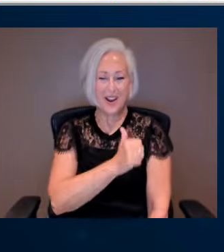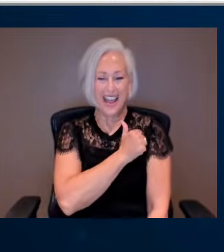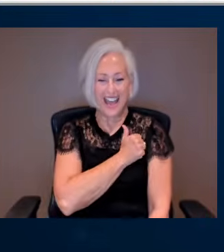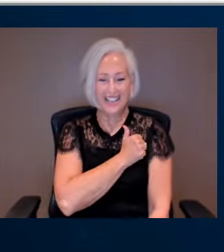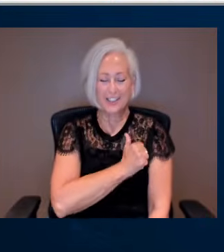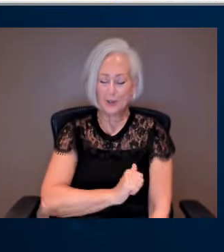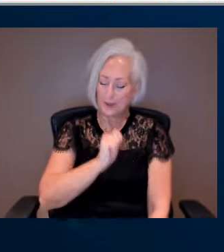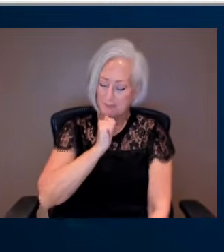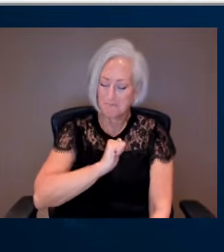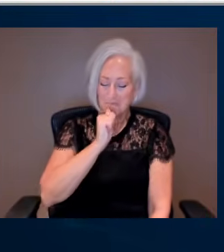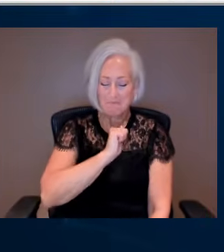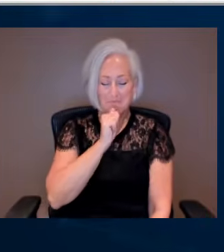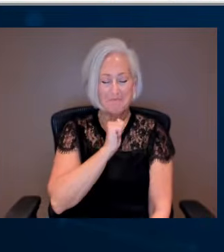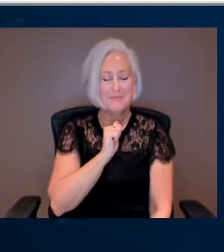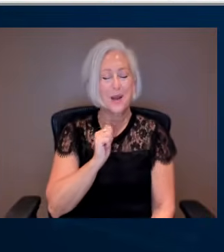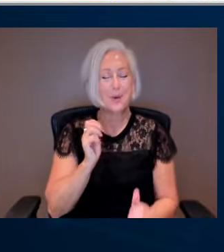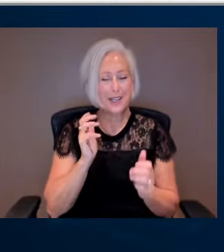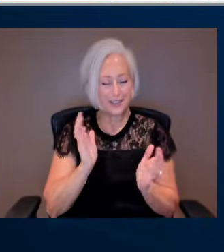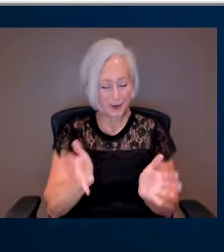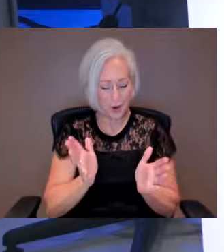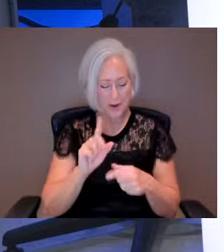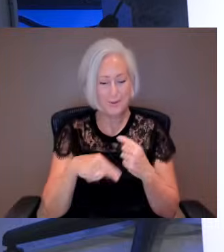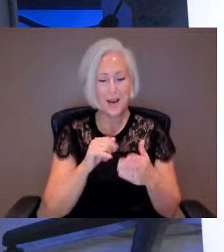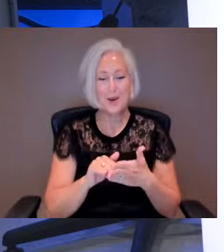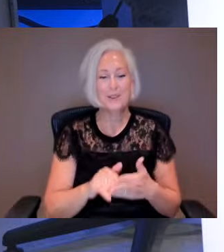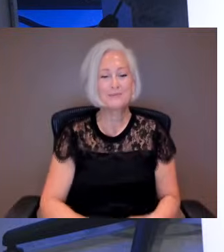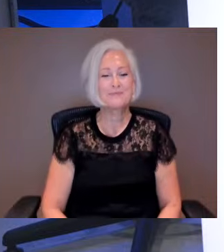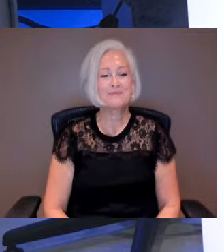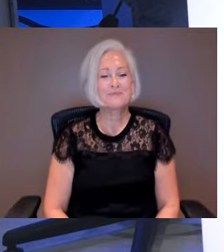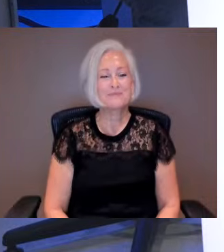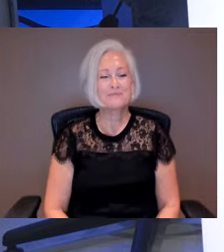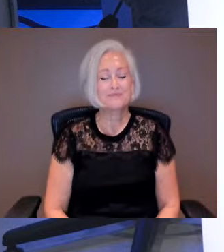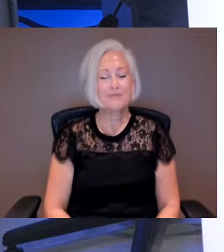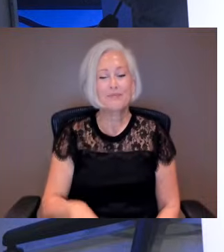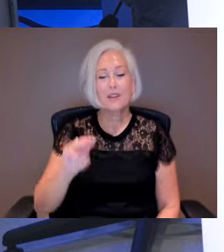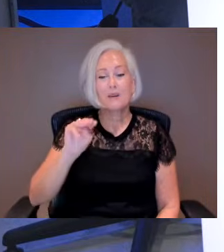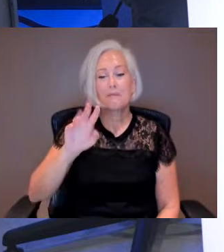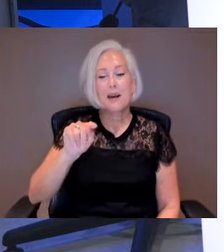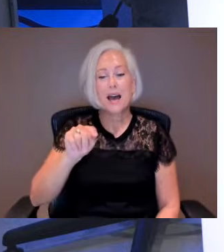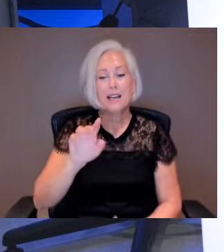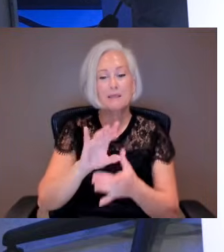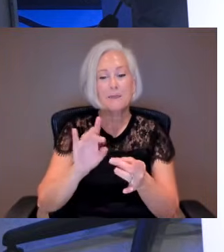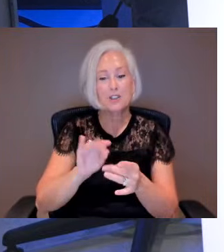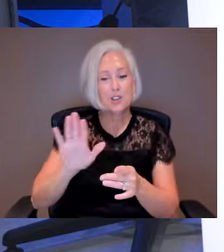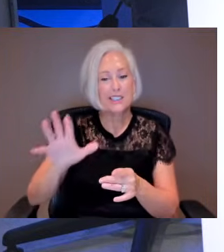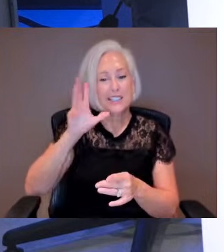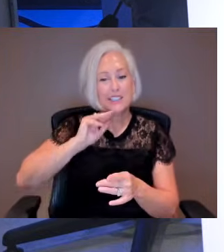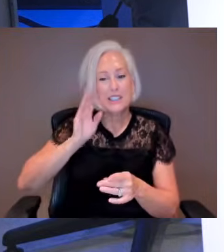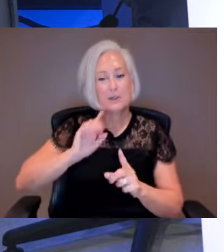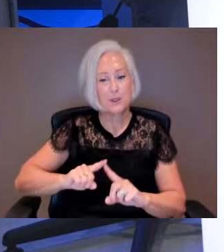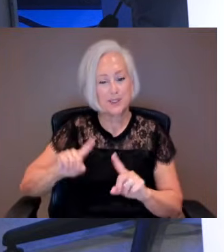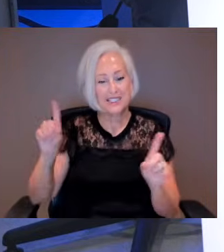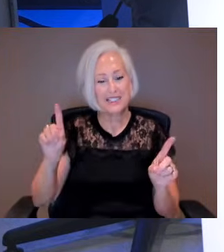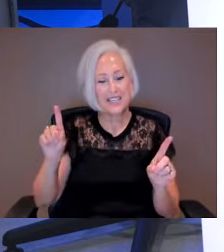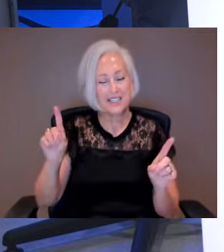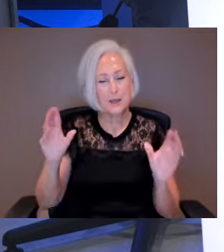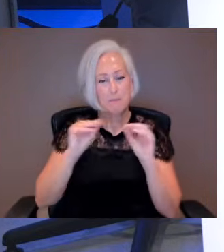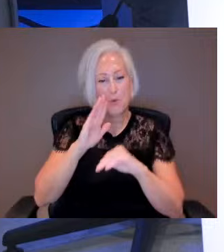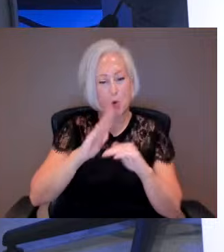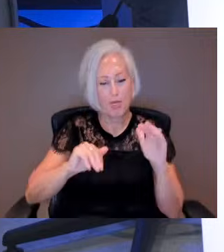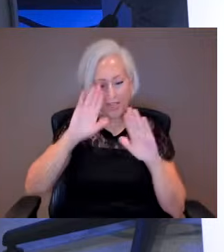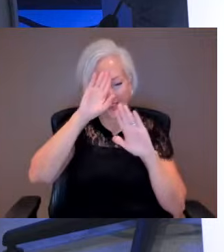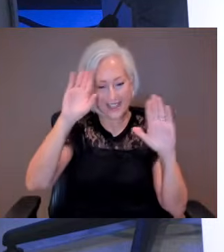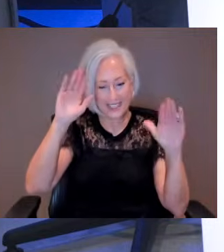that we've been talking about here this morning. Dr. Wolf, Matt talked about how different his experience was, more than he expected when he